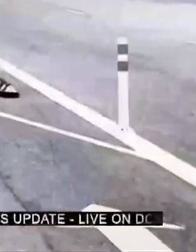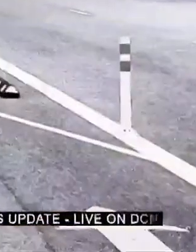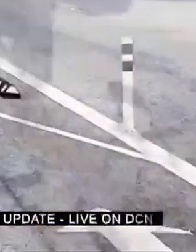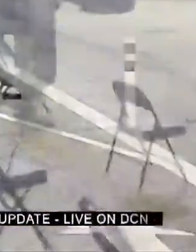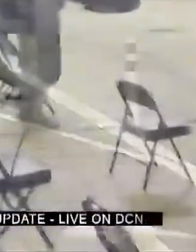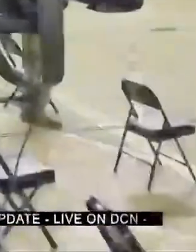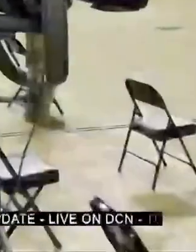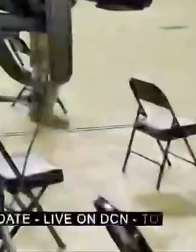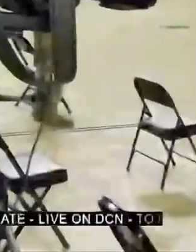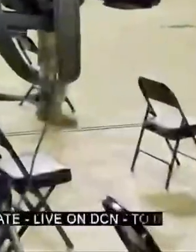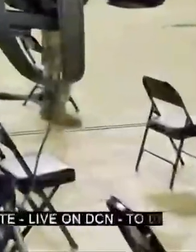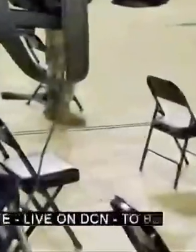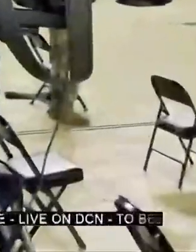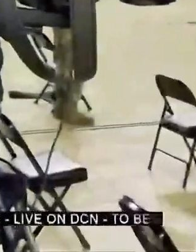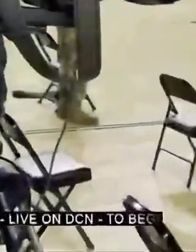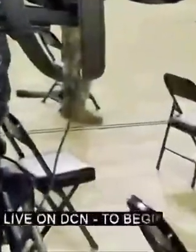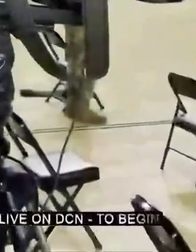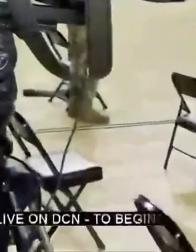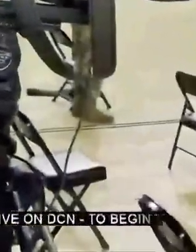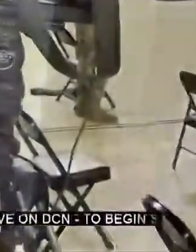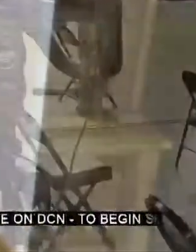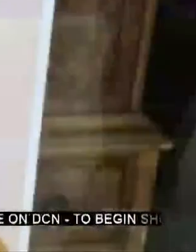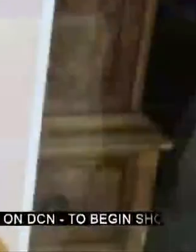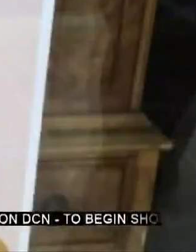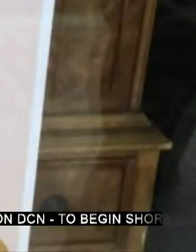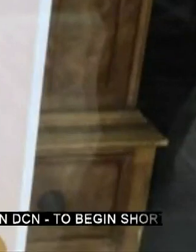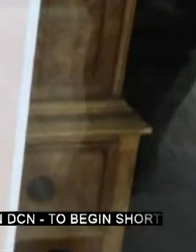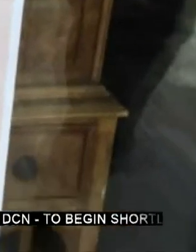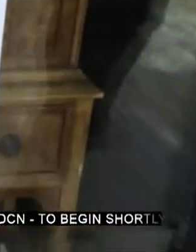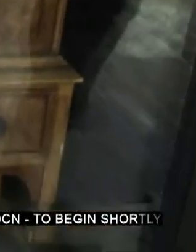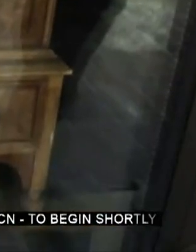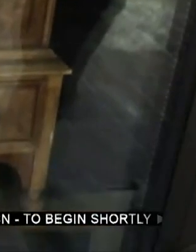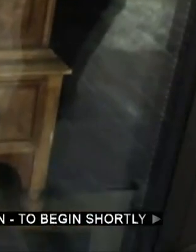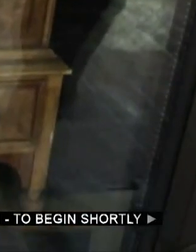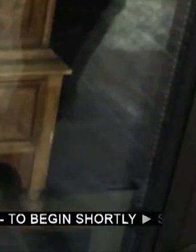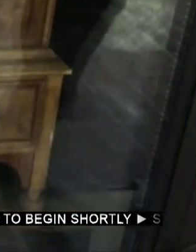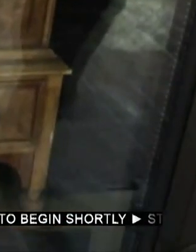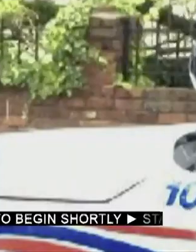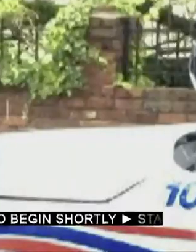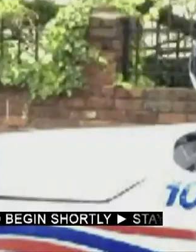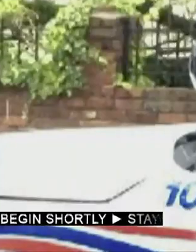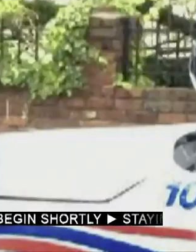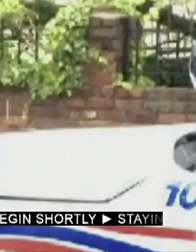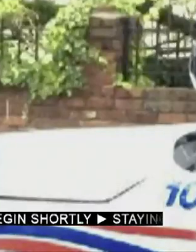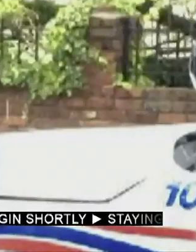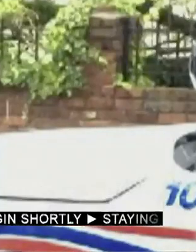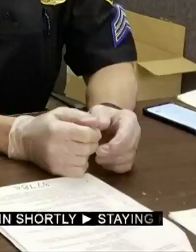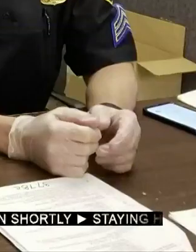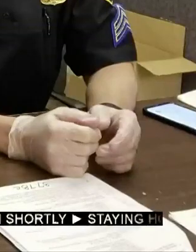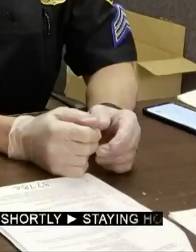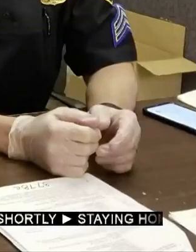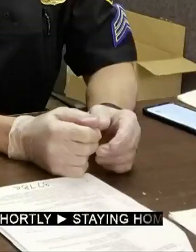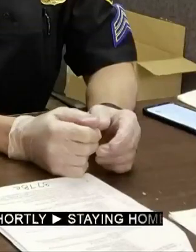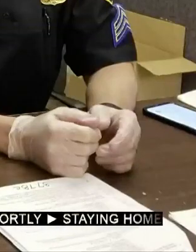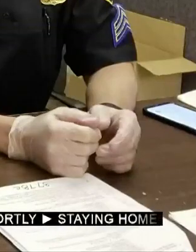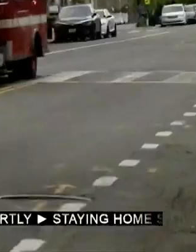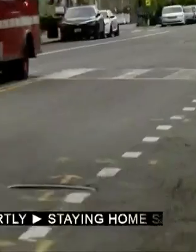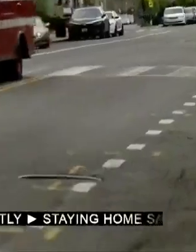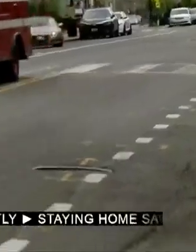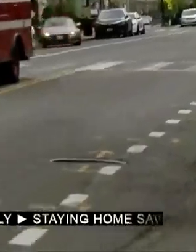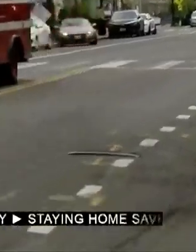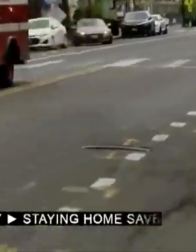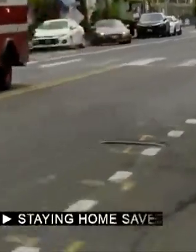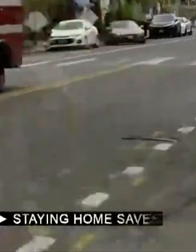most vulnerable. Champions practice social distancing and support our local businesses. Champions continue to keep us